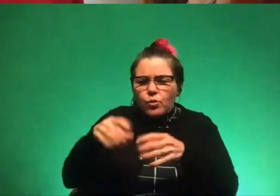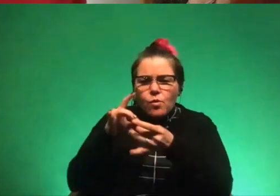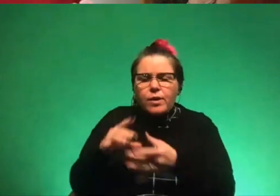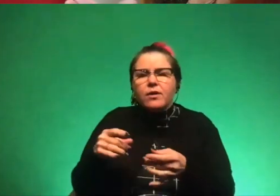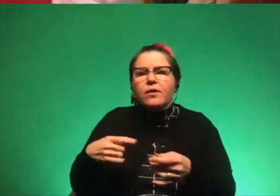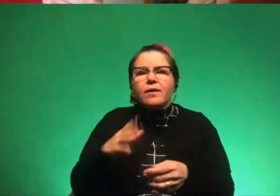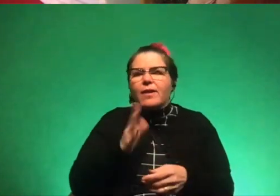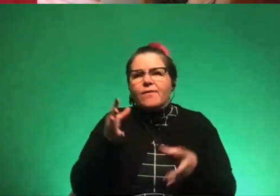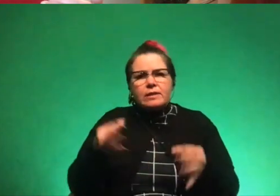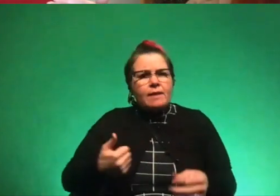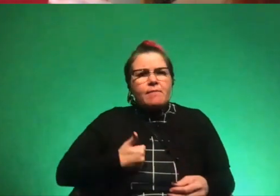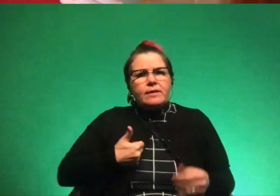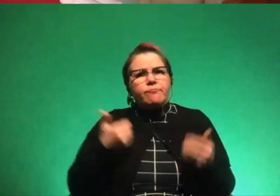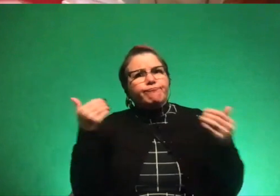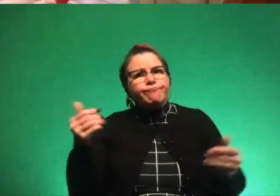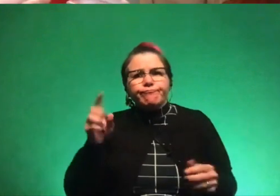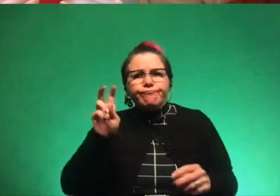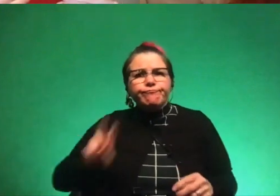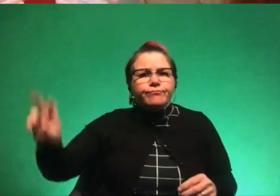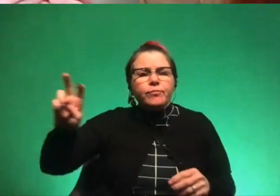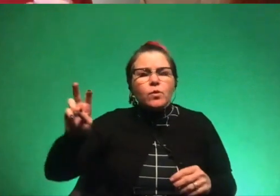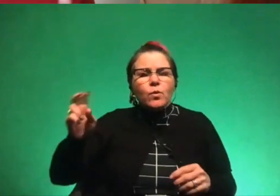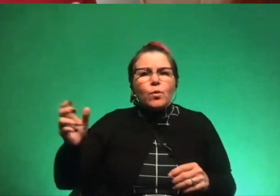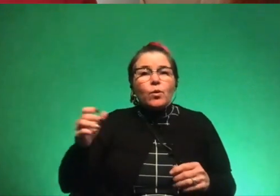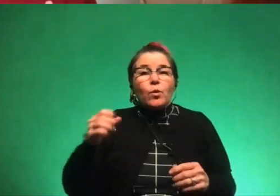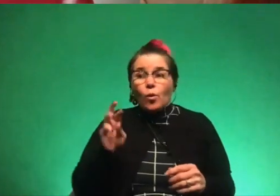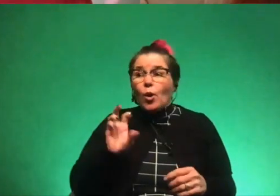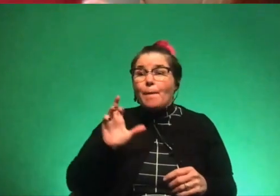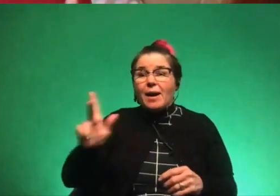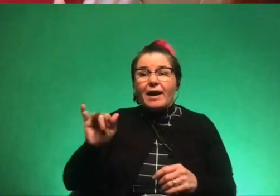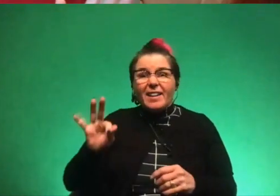make alone to be out or to come back in if the weather's turning.